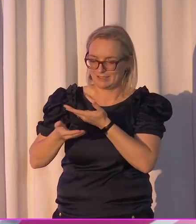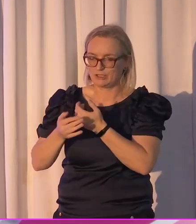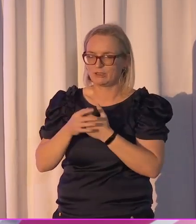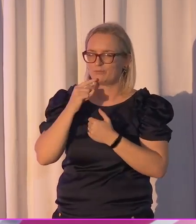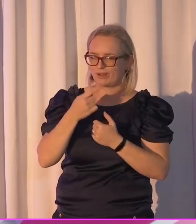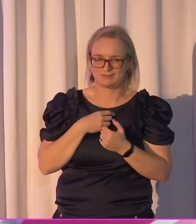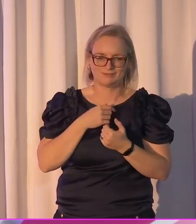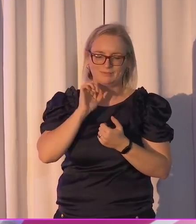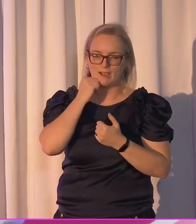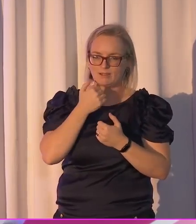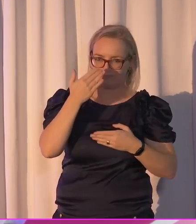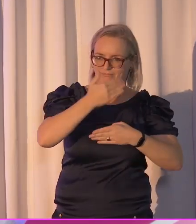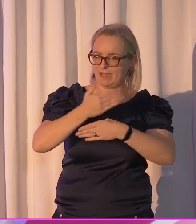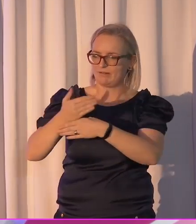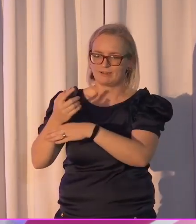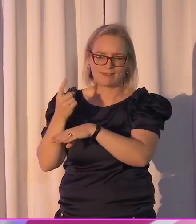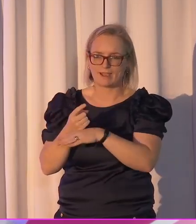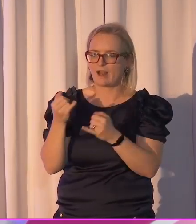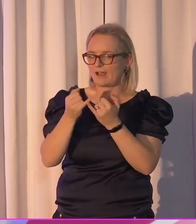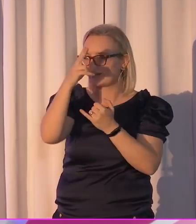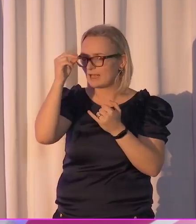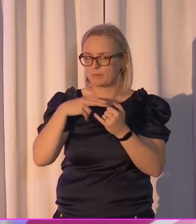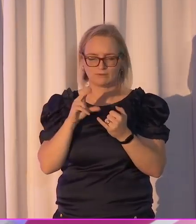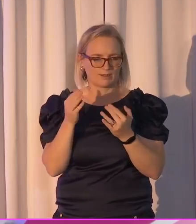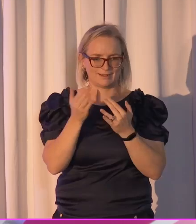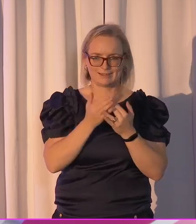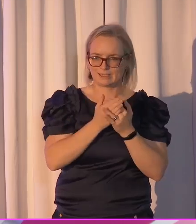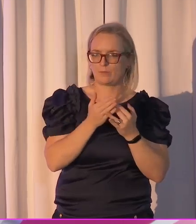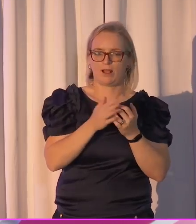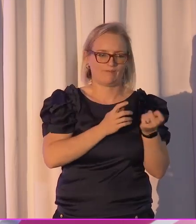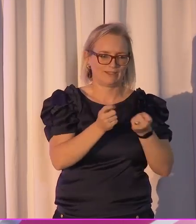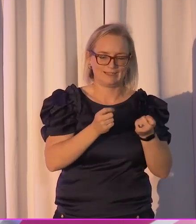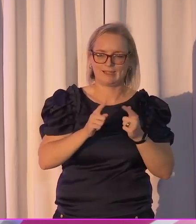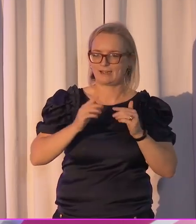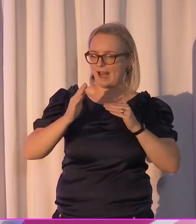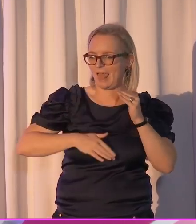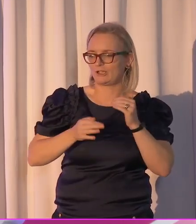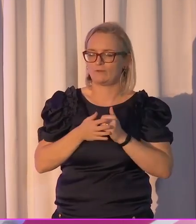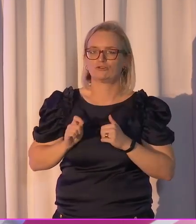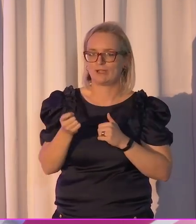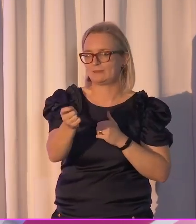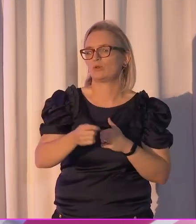to participation identified, including inaccessible facilities and lack of transportation.